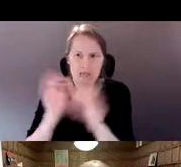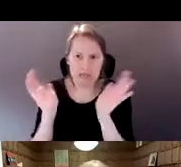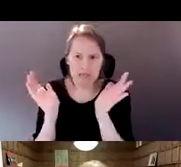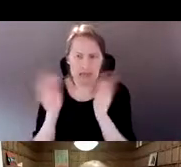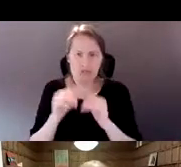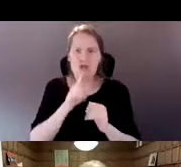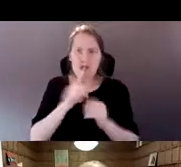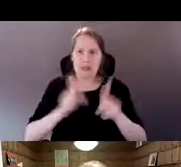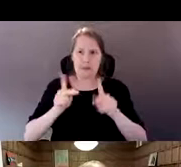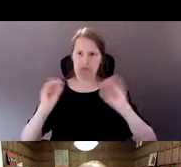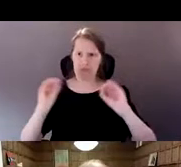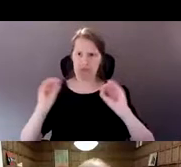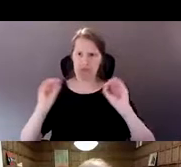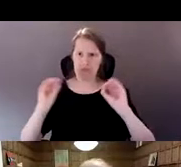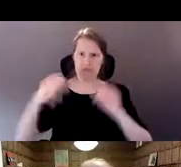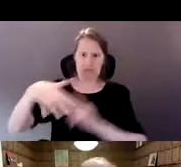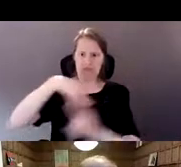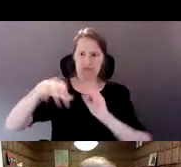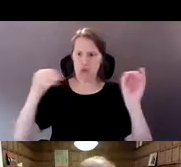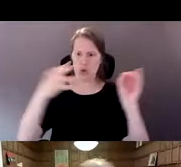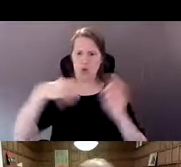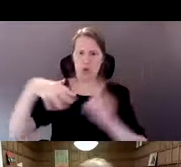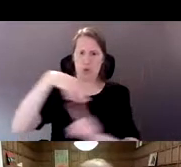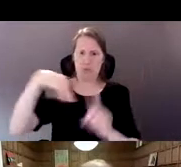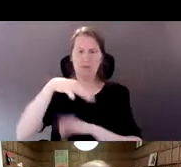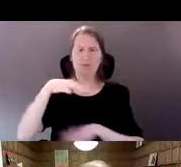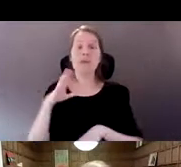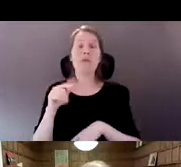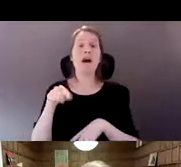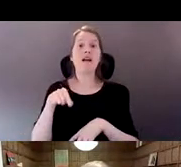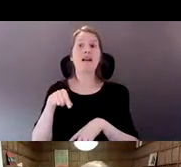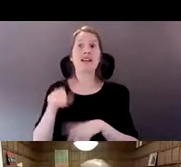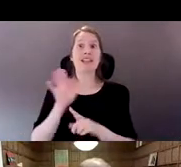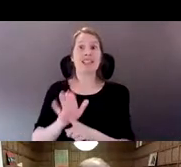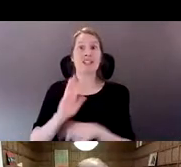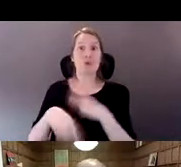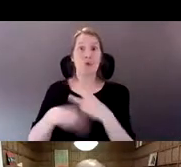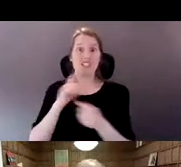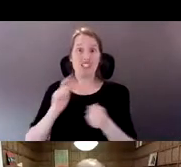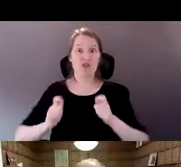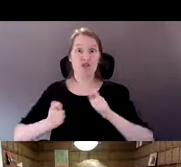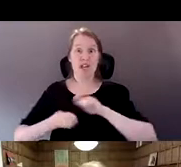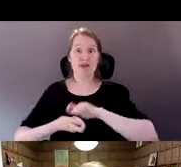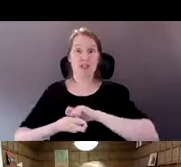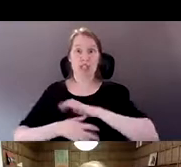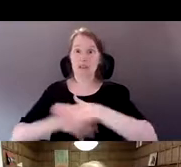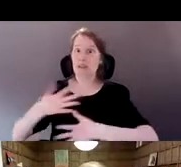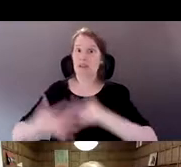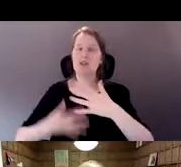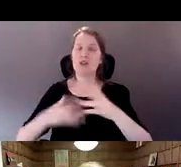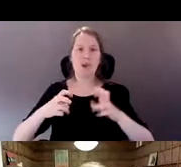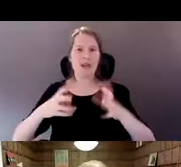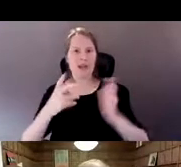sense of massive changes in his society, he develops a figure of